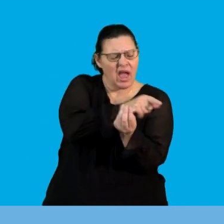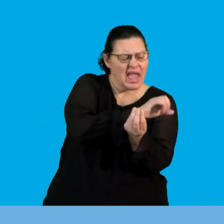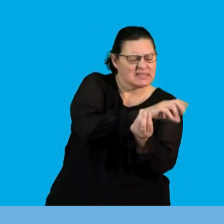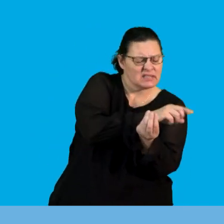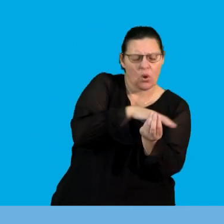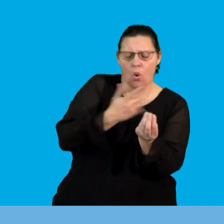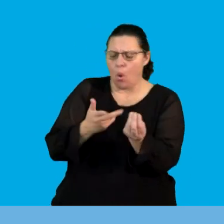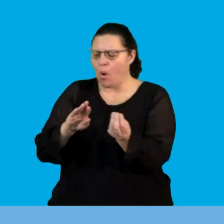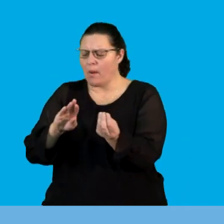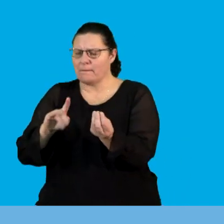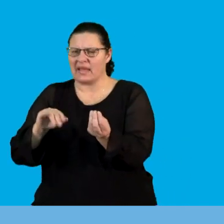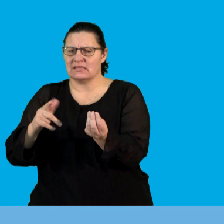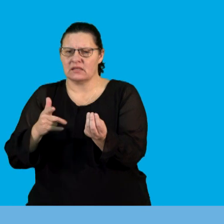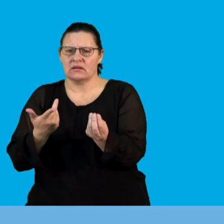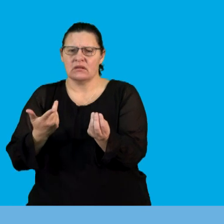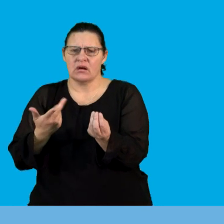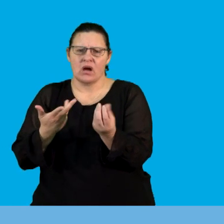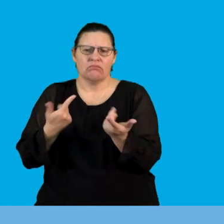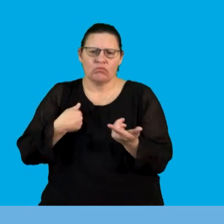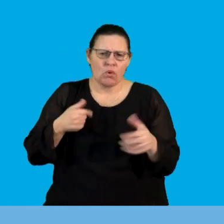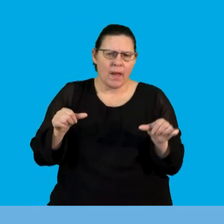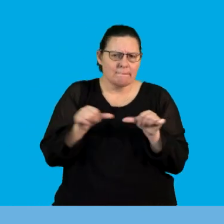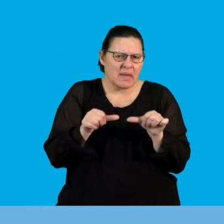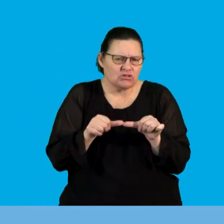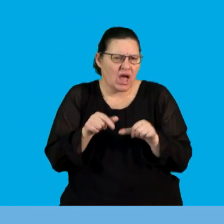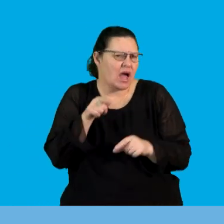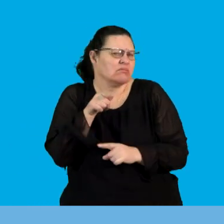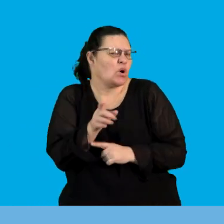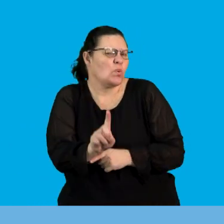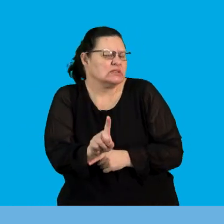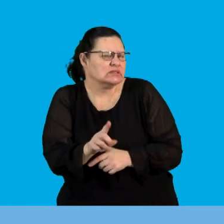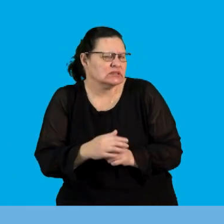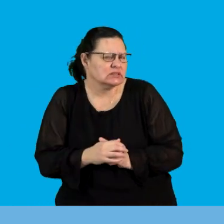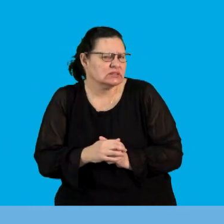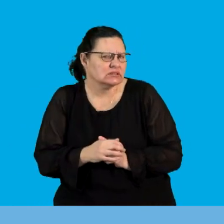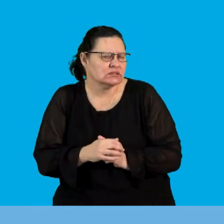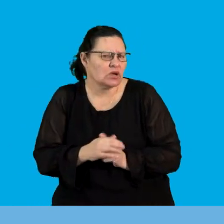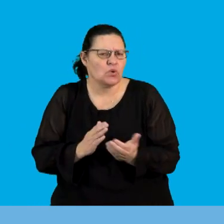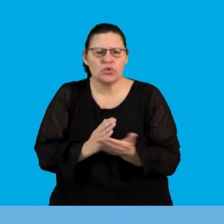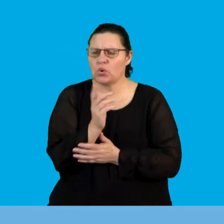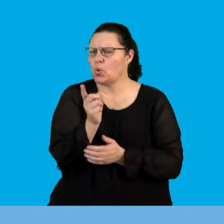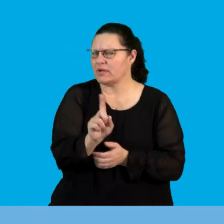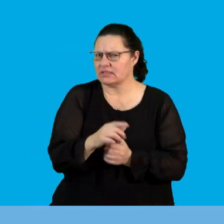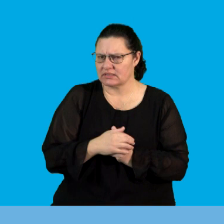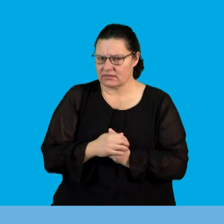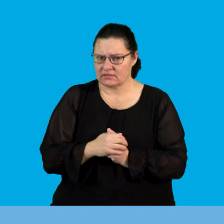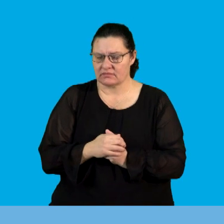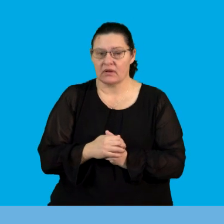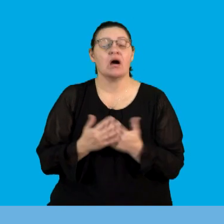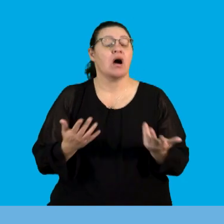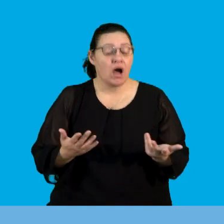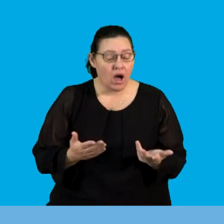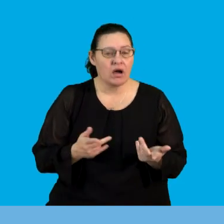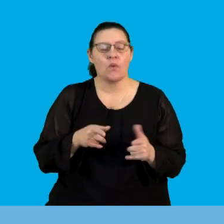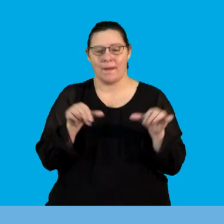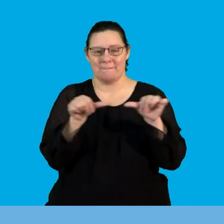base, we measure it. So now what do we do in order for, if we want to check if whether a substance is an acid or a base, what do? We